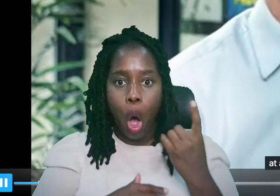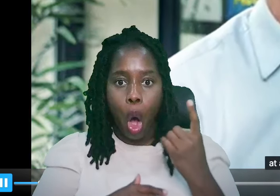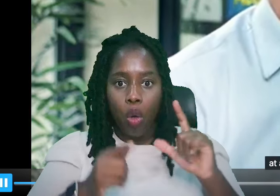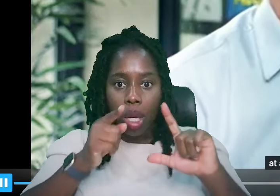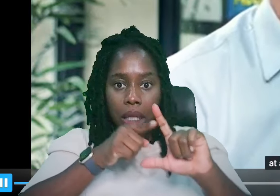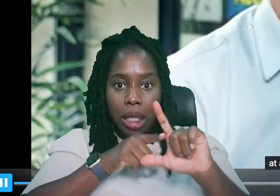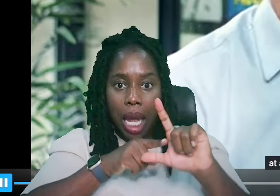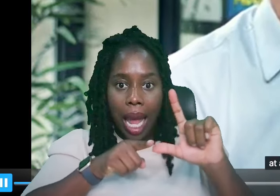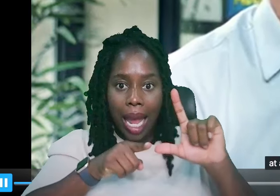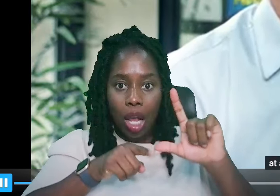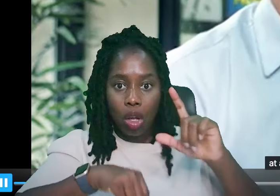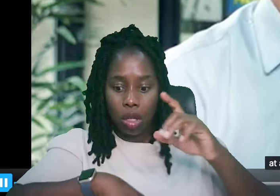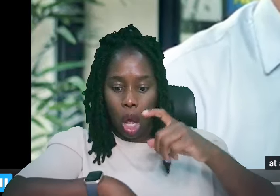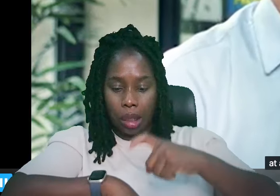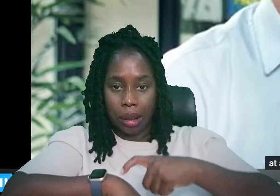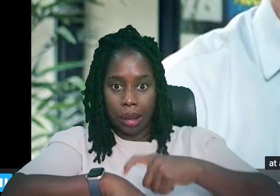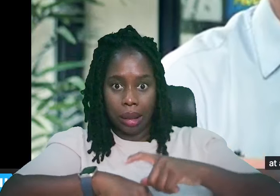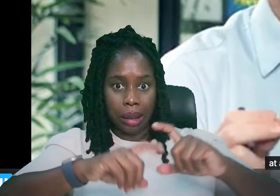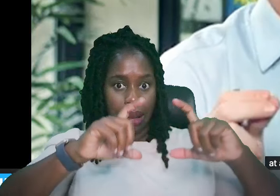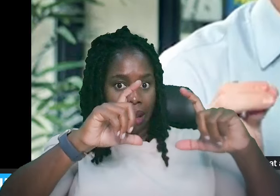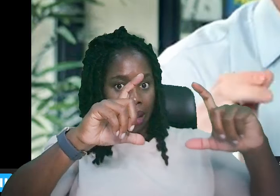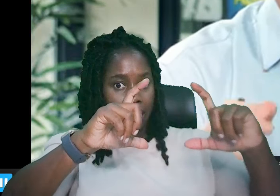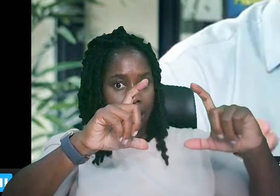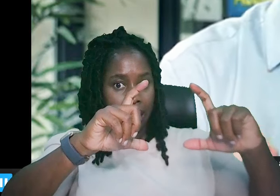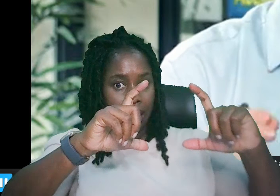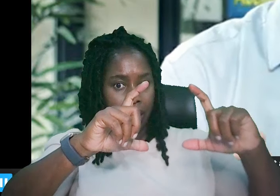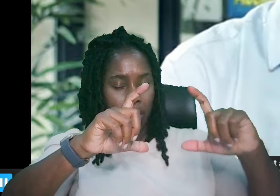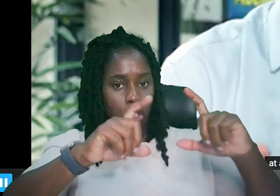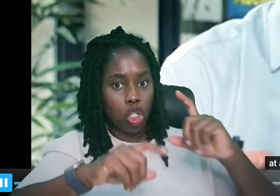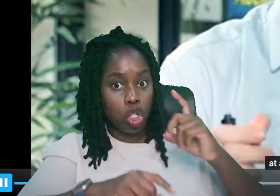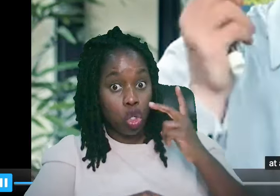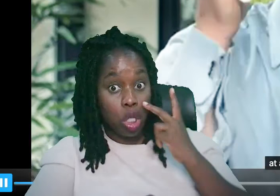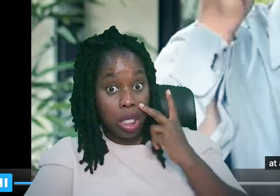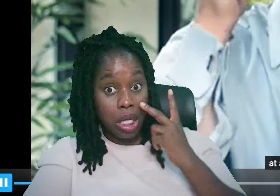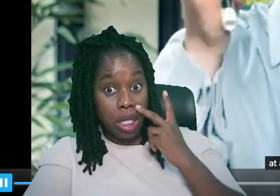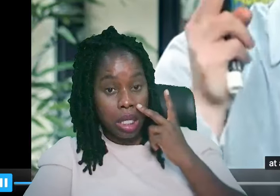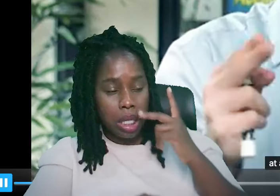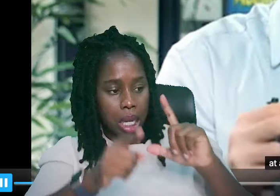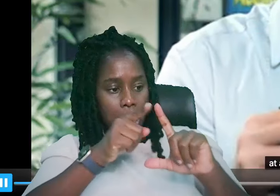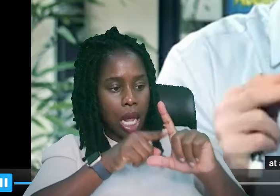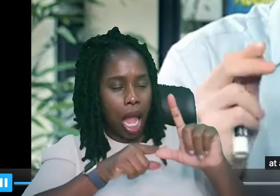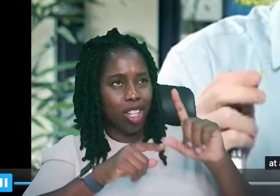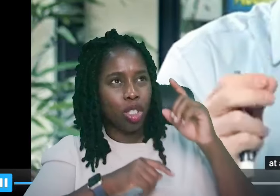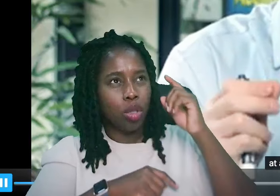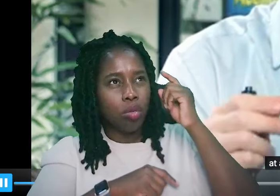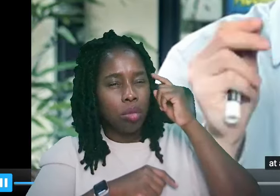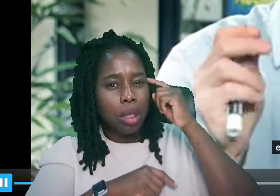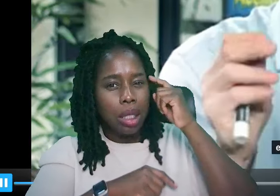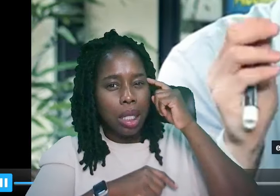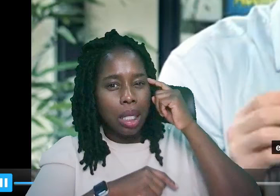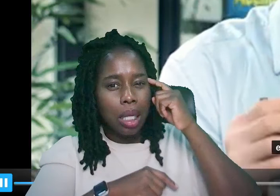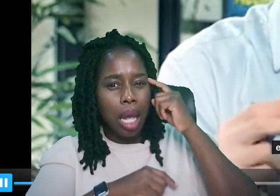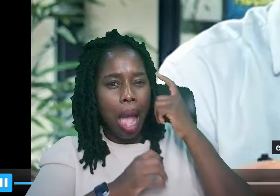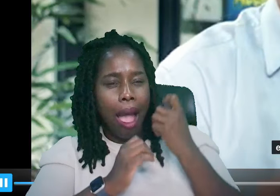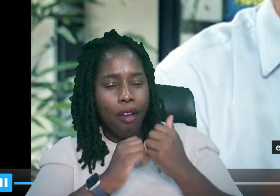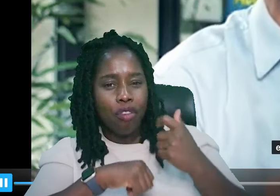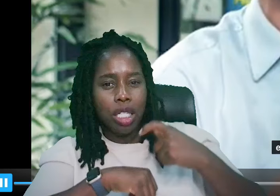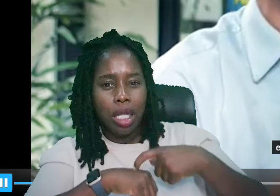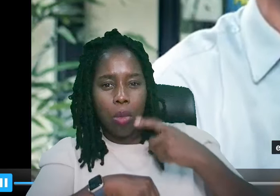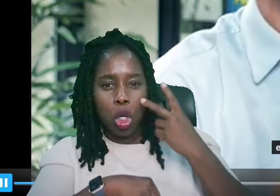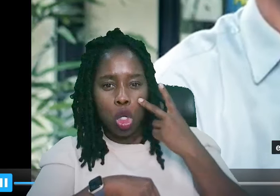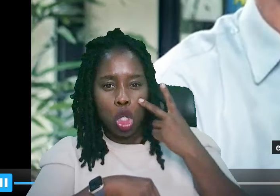angles in the time. You actually look at an angle and conceptualize an angle every time you look at